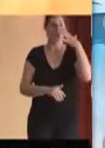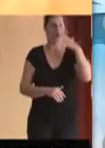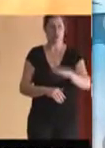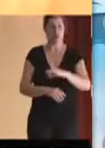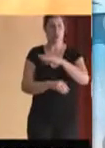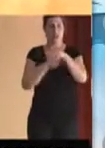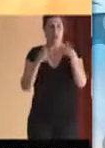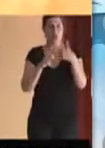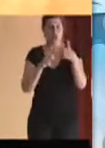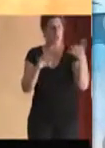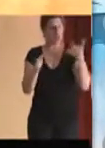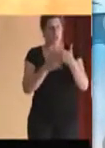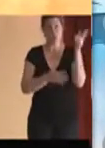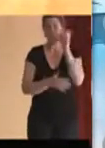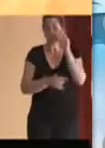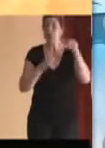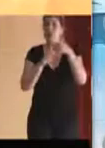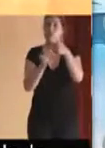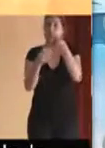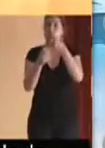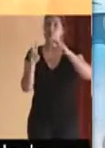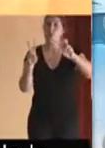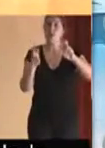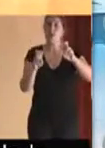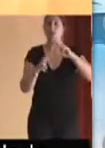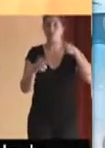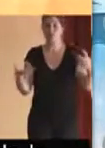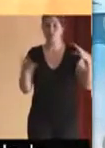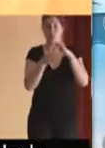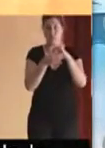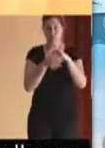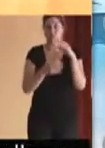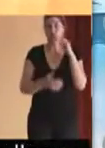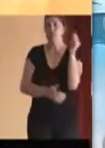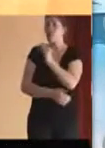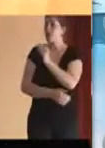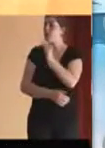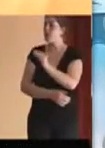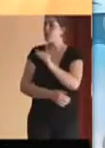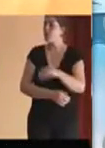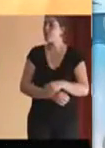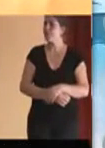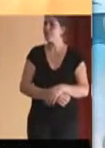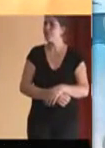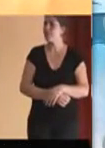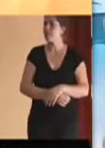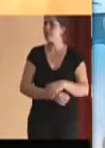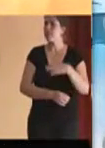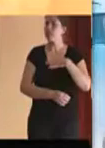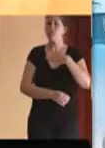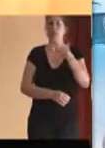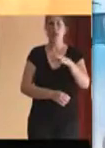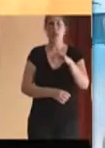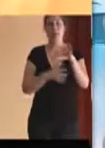on a regular basis, then he will realize that the information that he obtains is